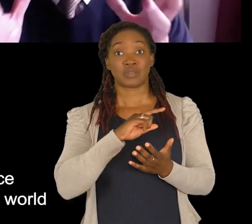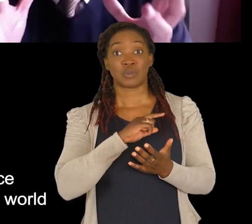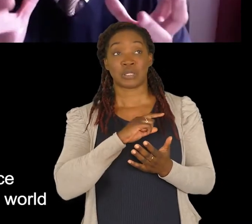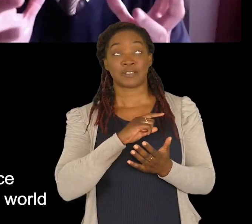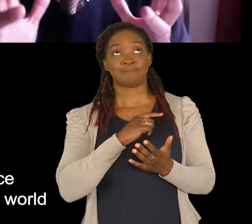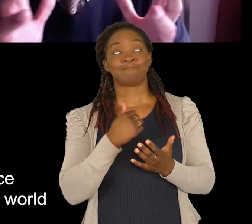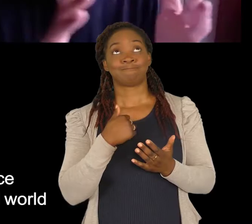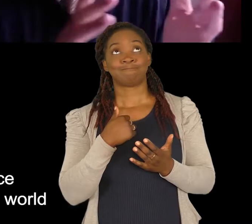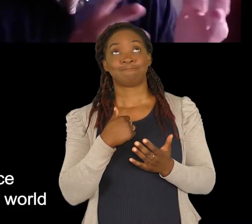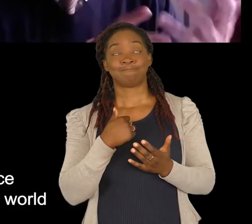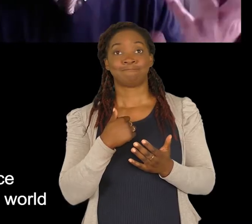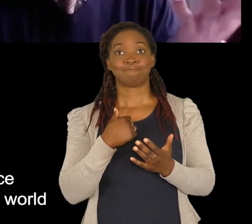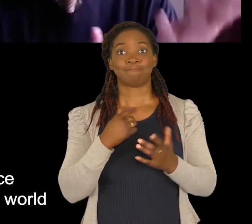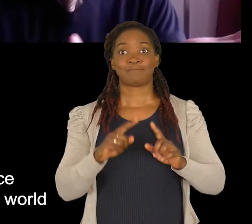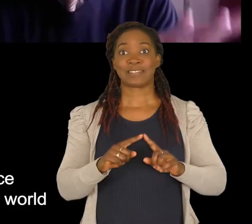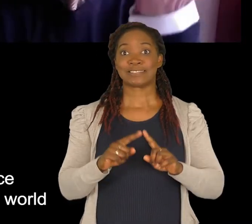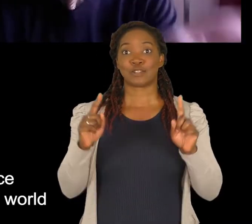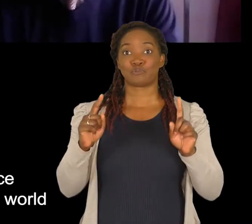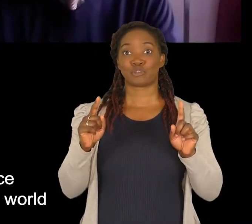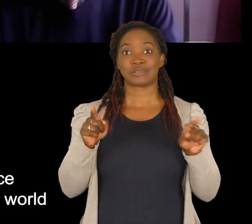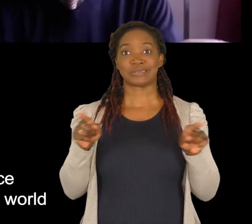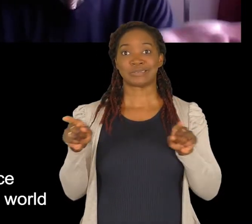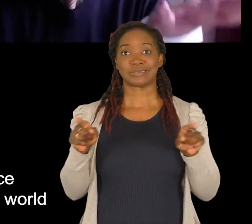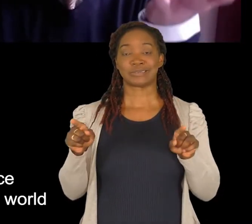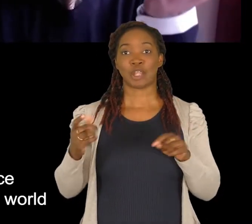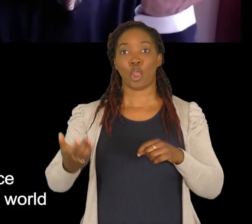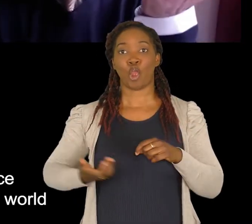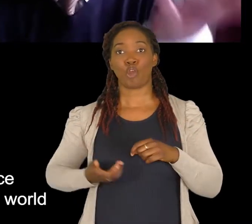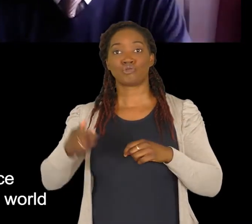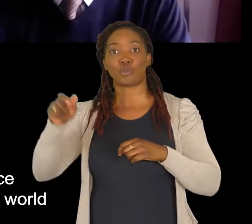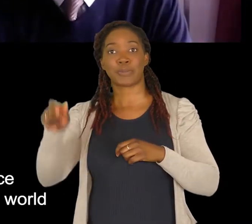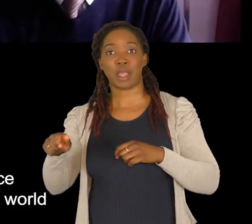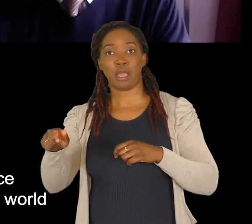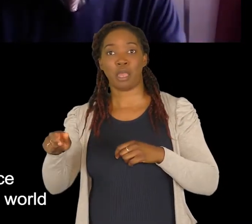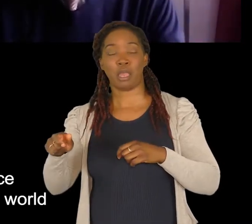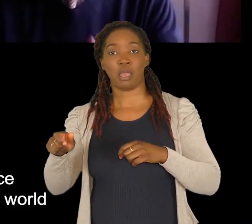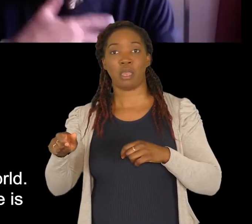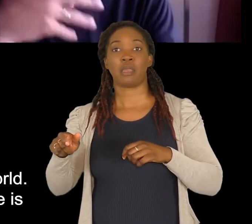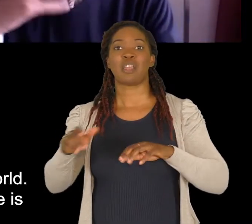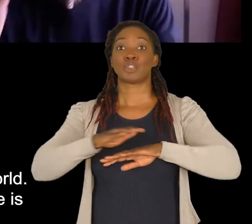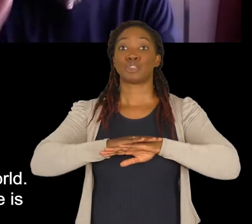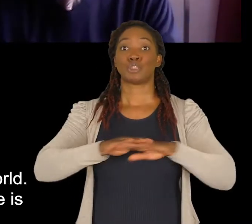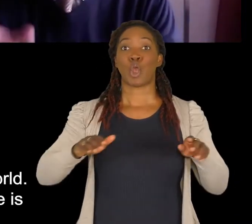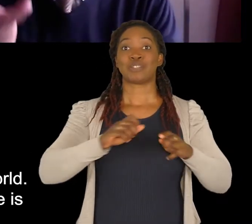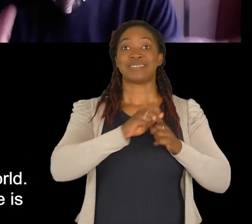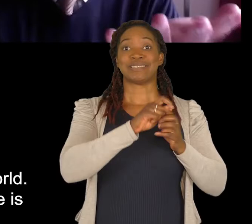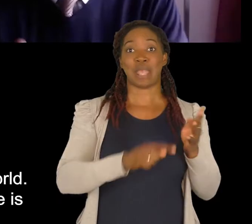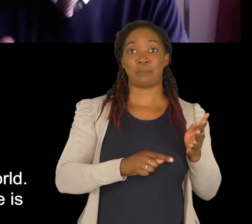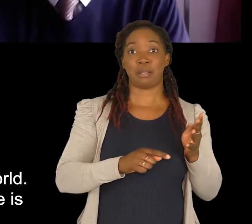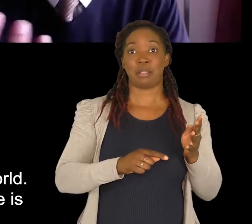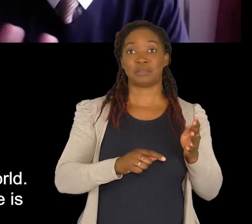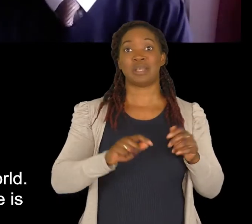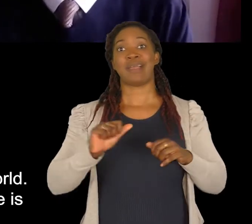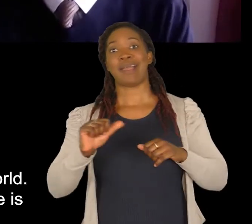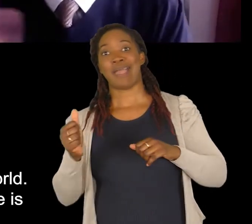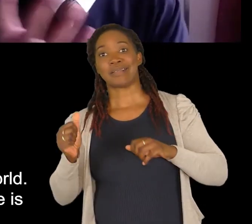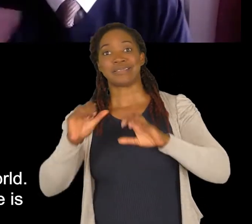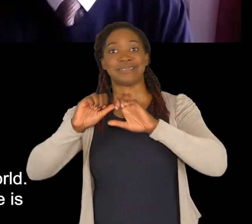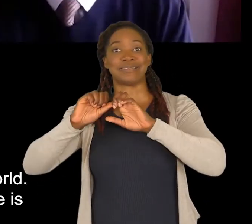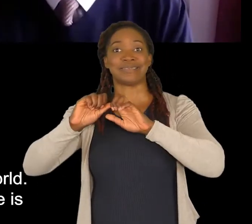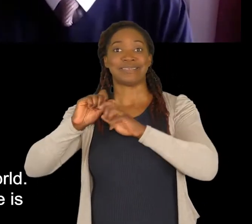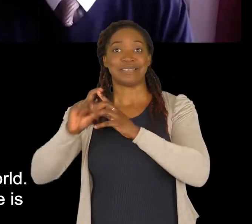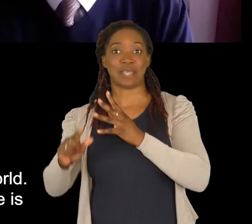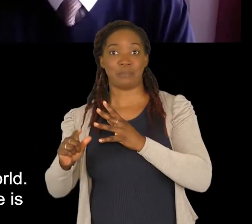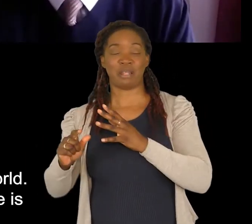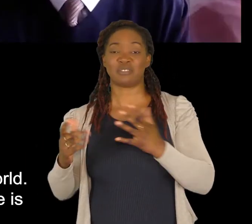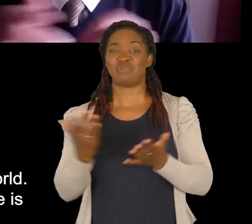is what I differentiate the difference between entrepreneurship in the non-disabled world and the entrepreneurship in the disabled world. Entrepreneurship